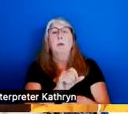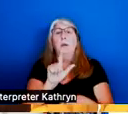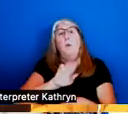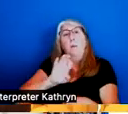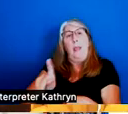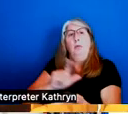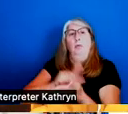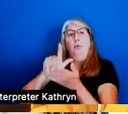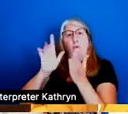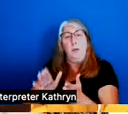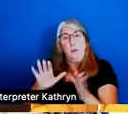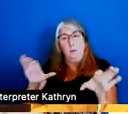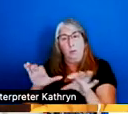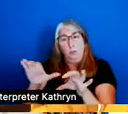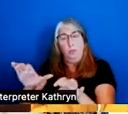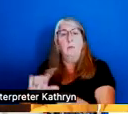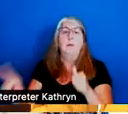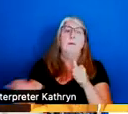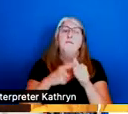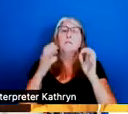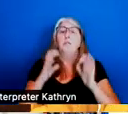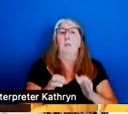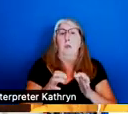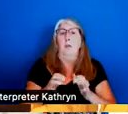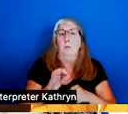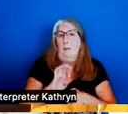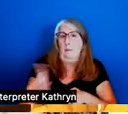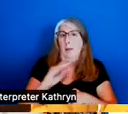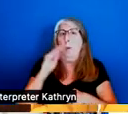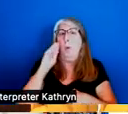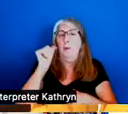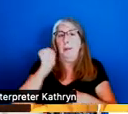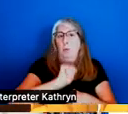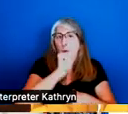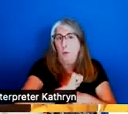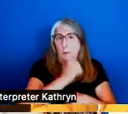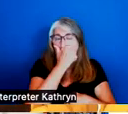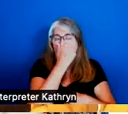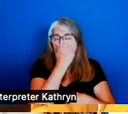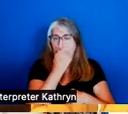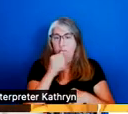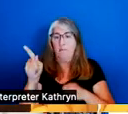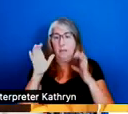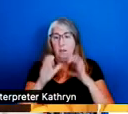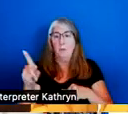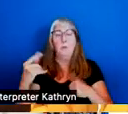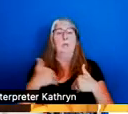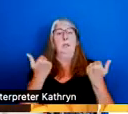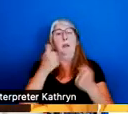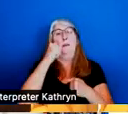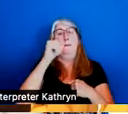lawyer was one of my very first clients when I returned home to Arizona was a young